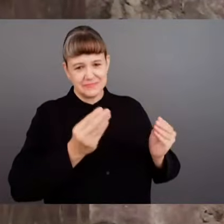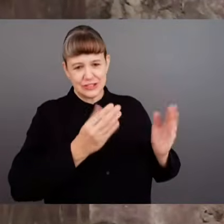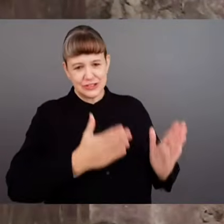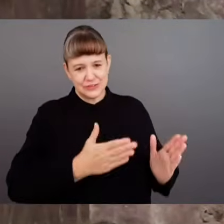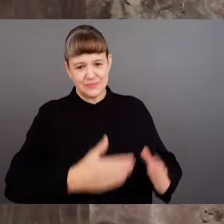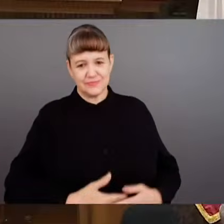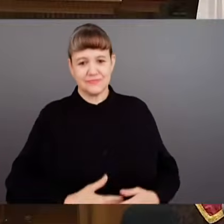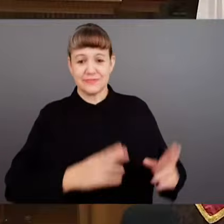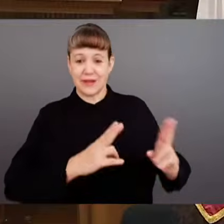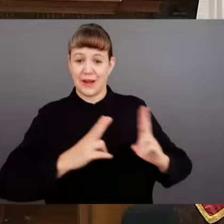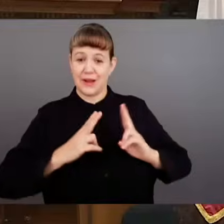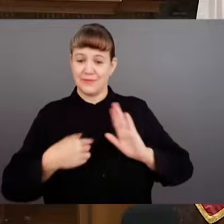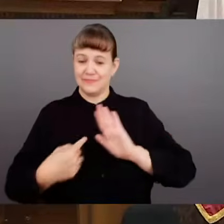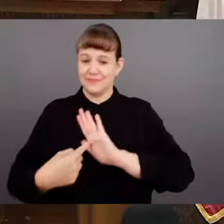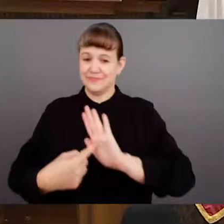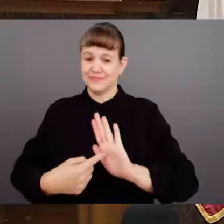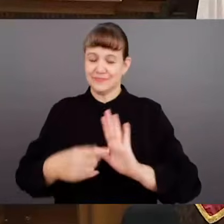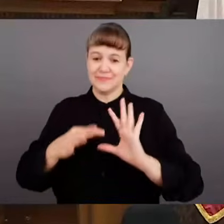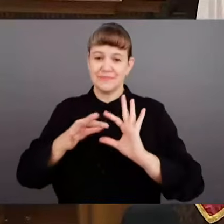Governor.